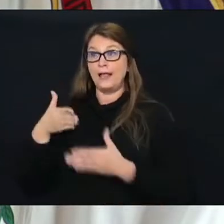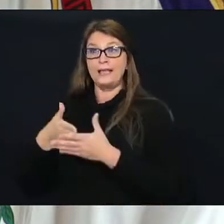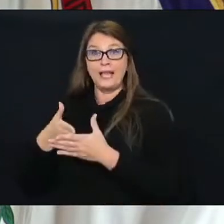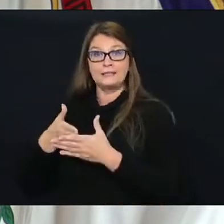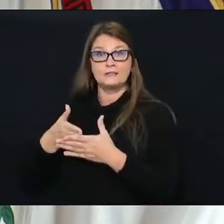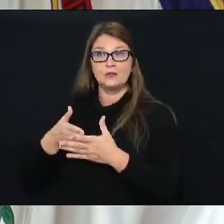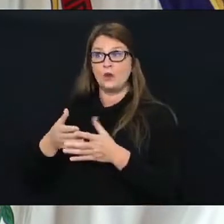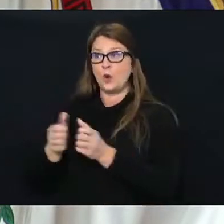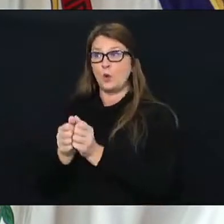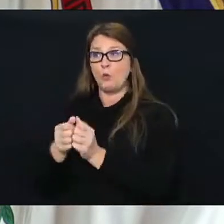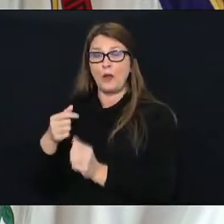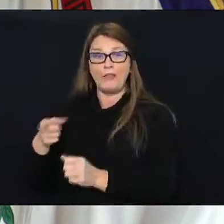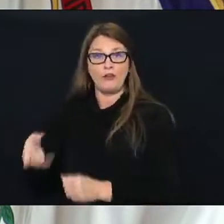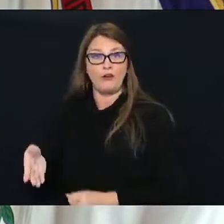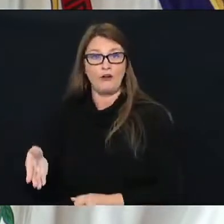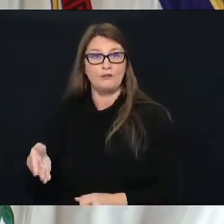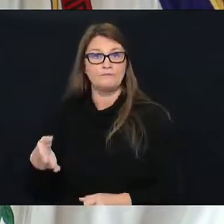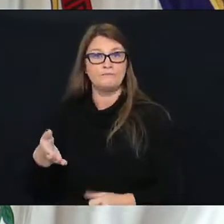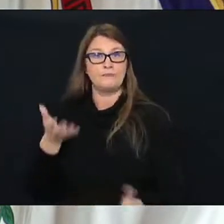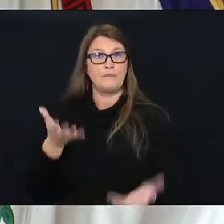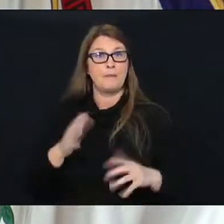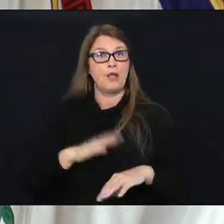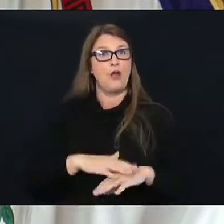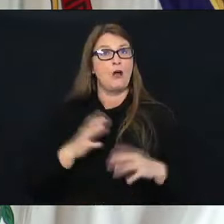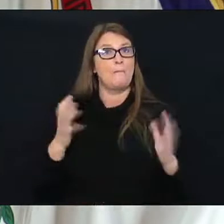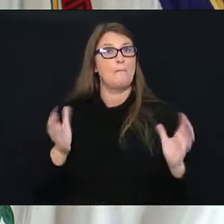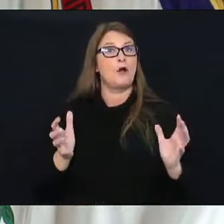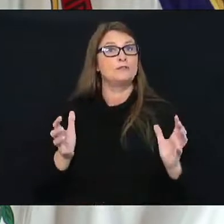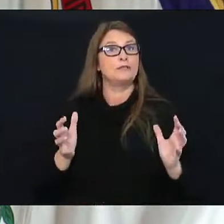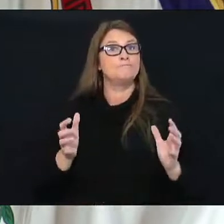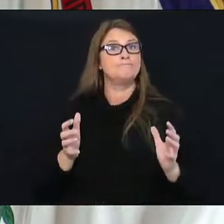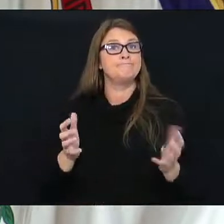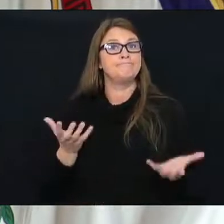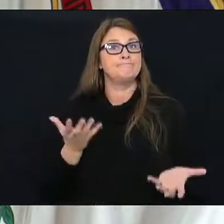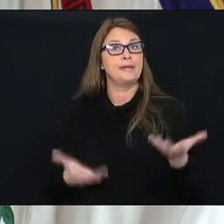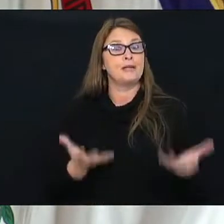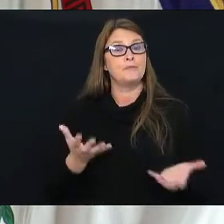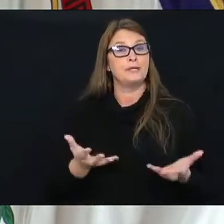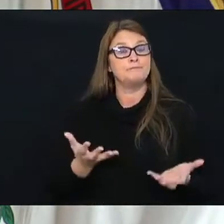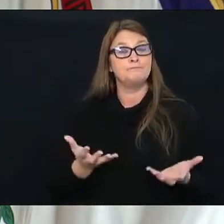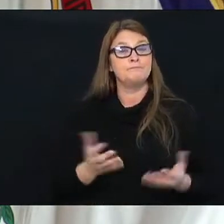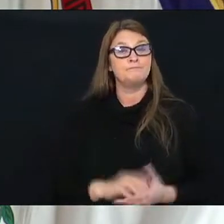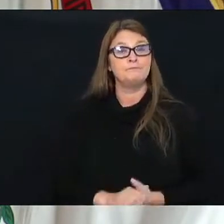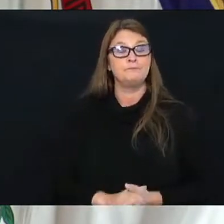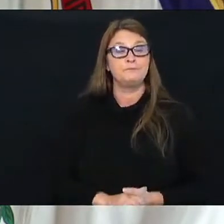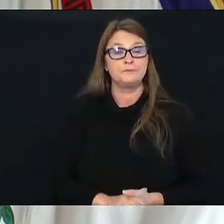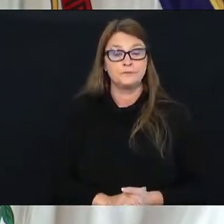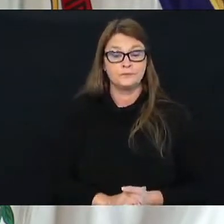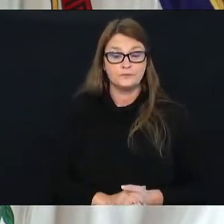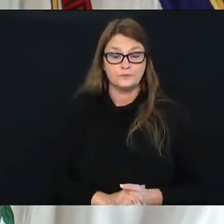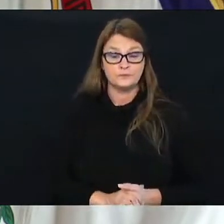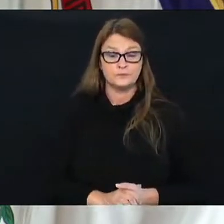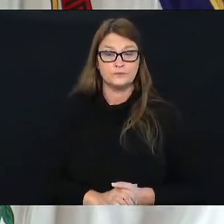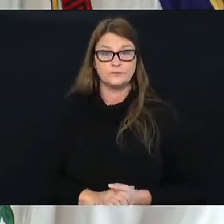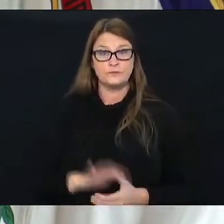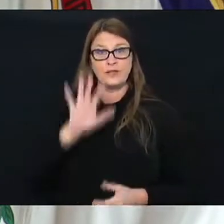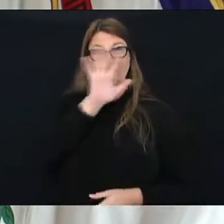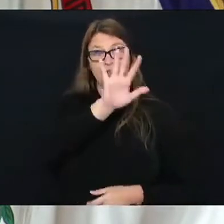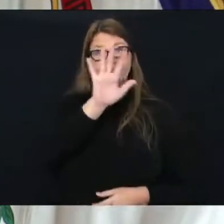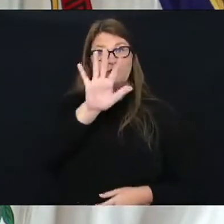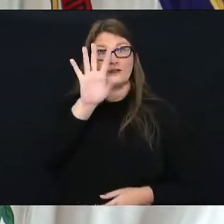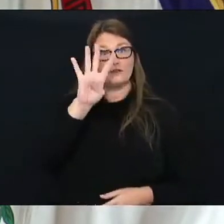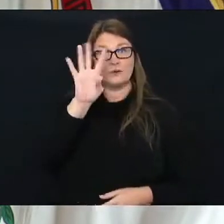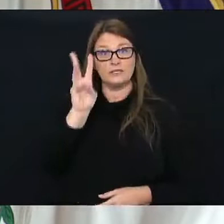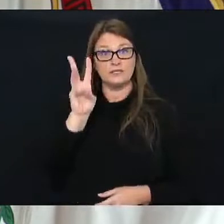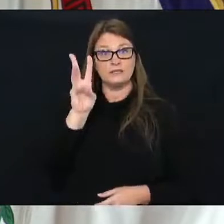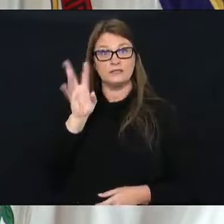have even played on a ball team that I had at one time or another. It's terrible. The